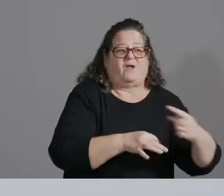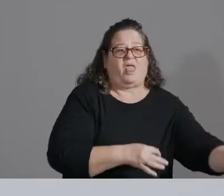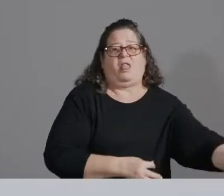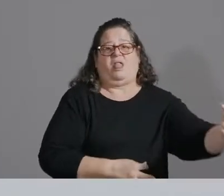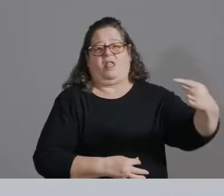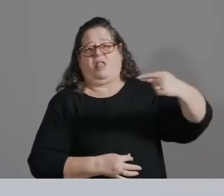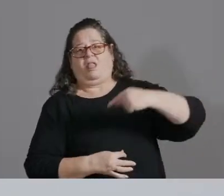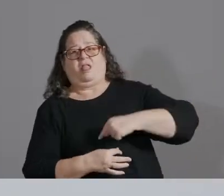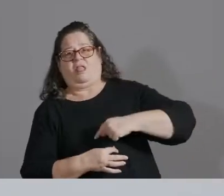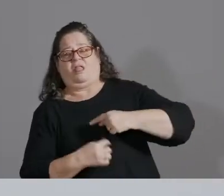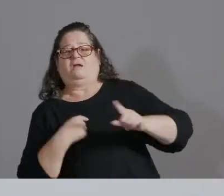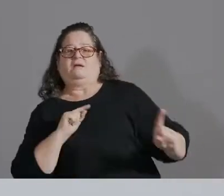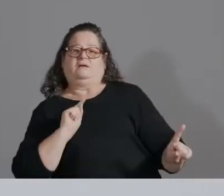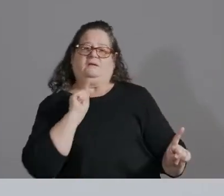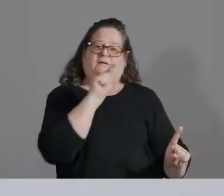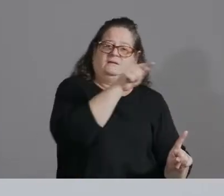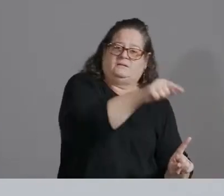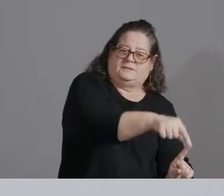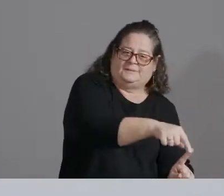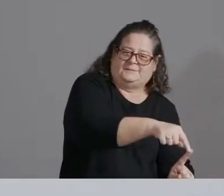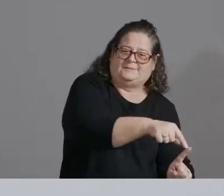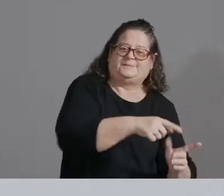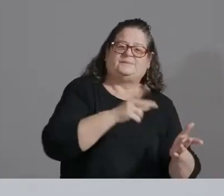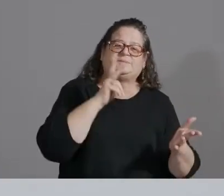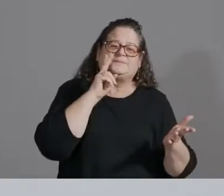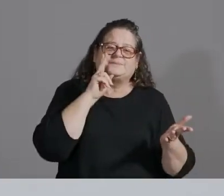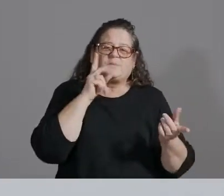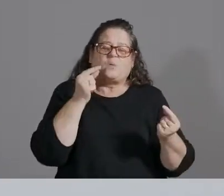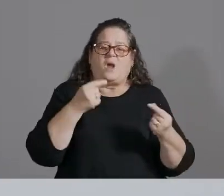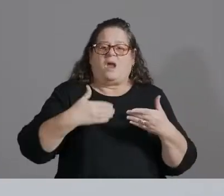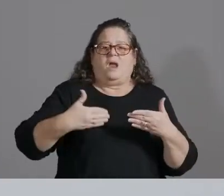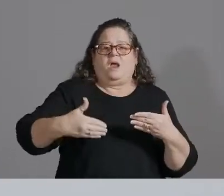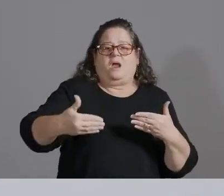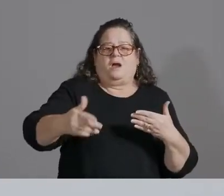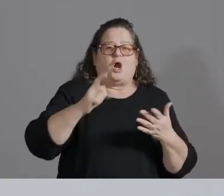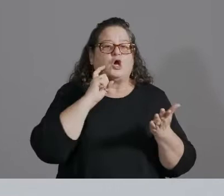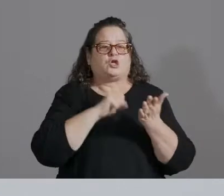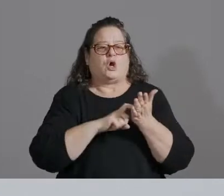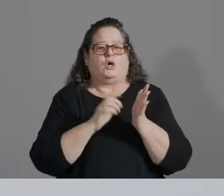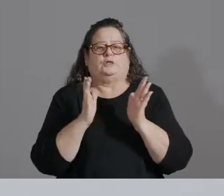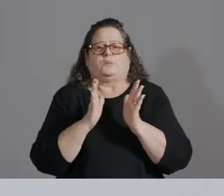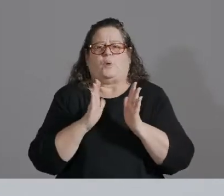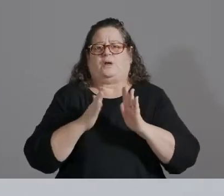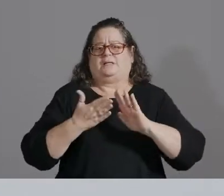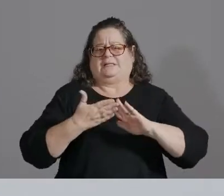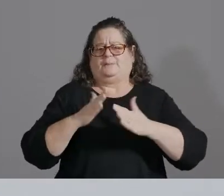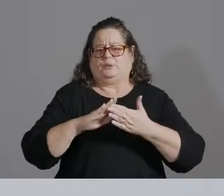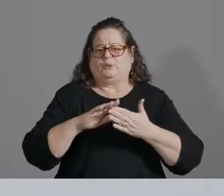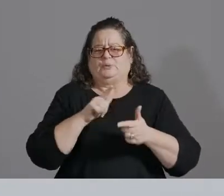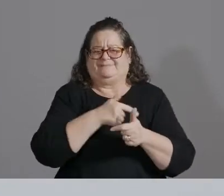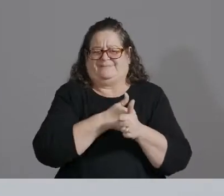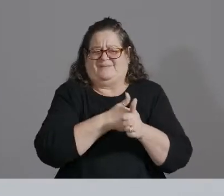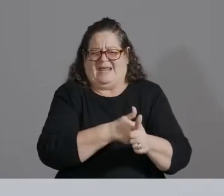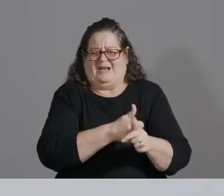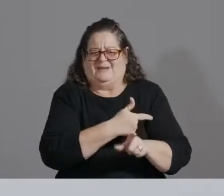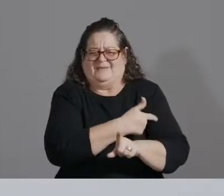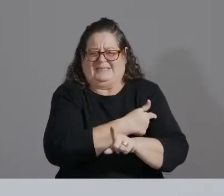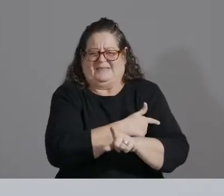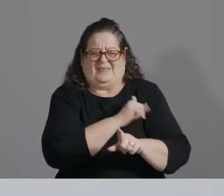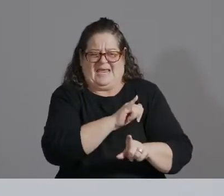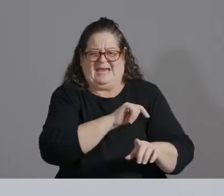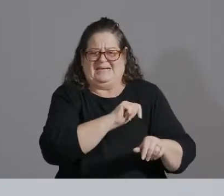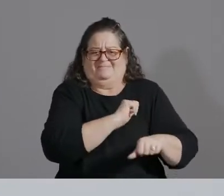more smaller-based community vaccination events. And so that is our goal, is to get into those